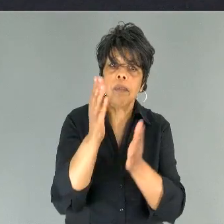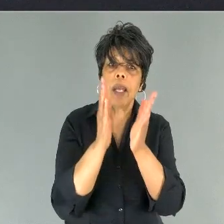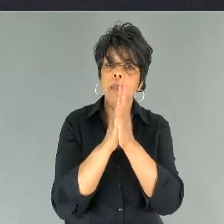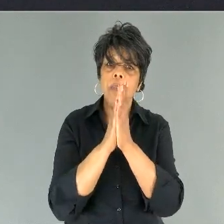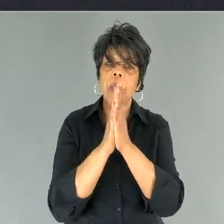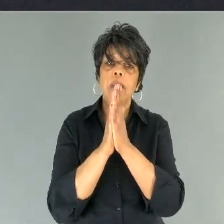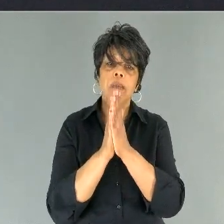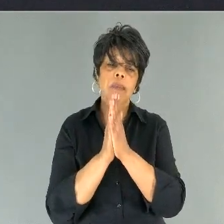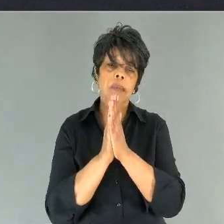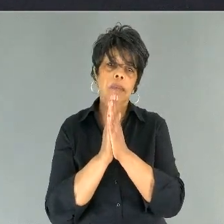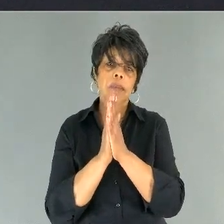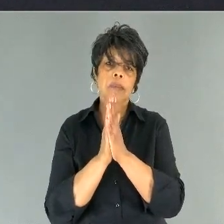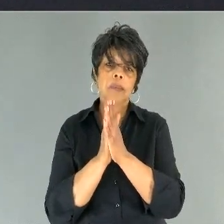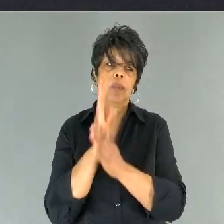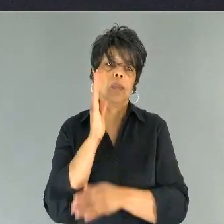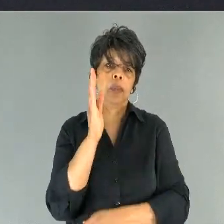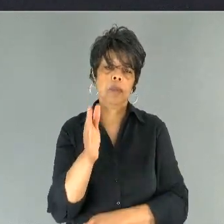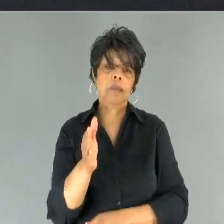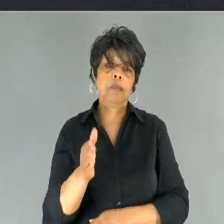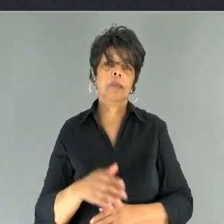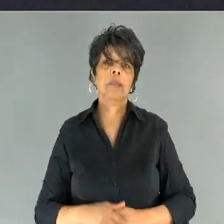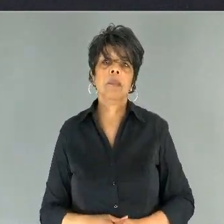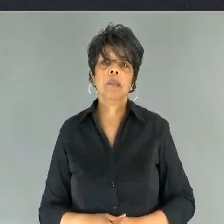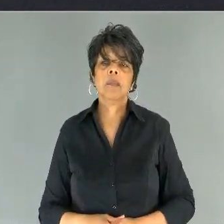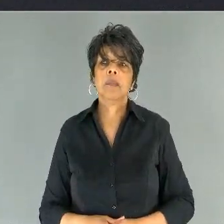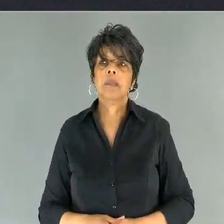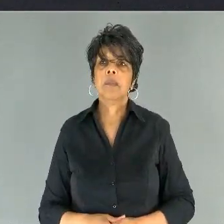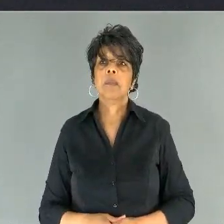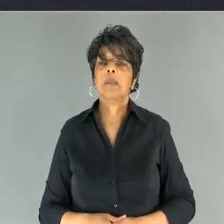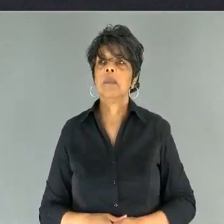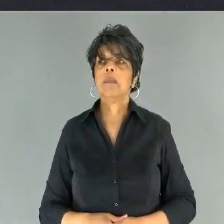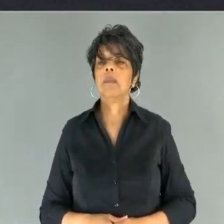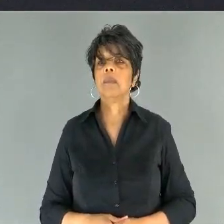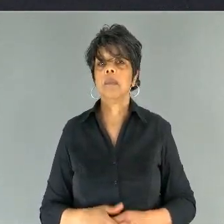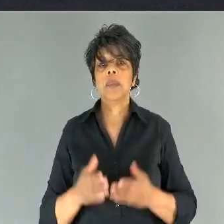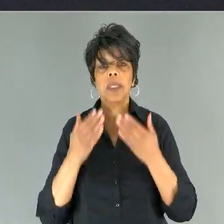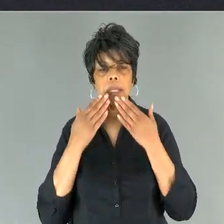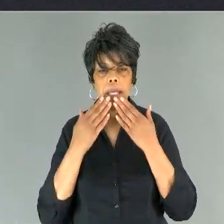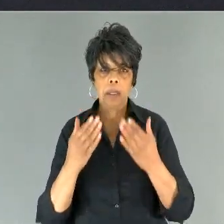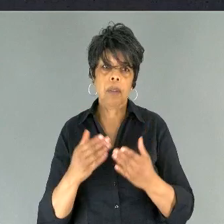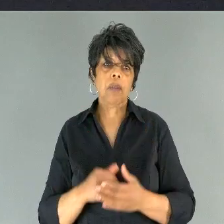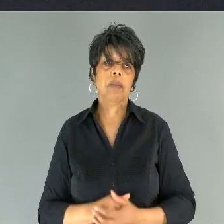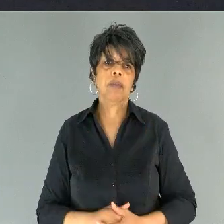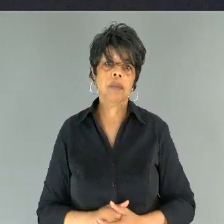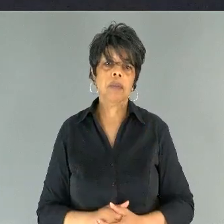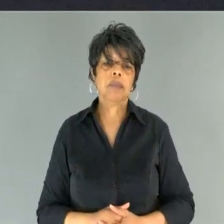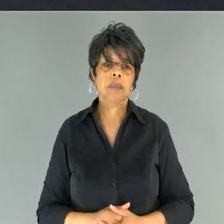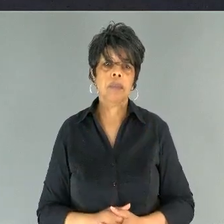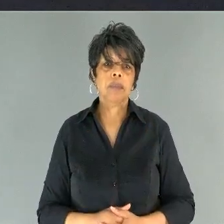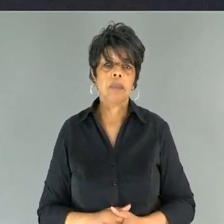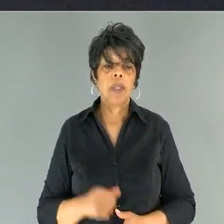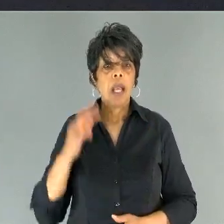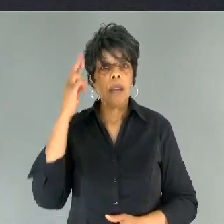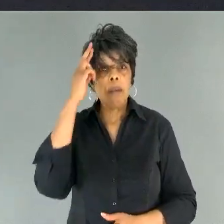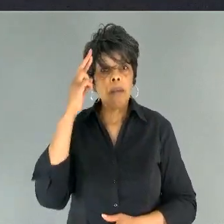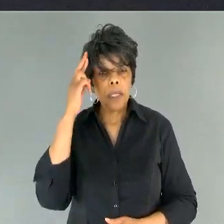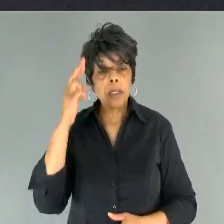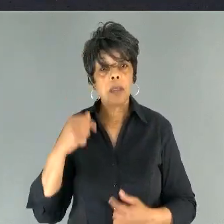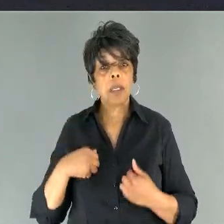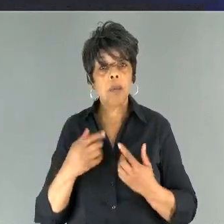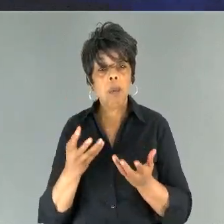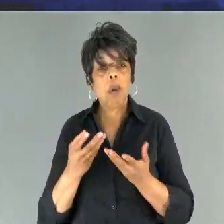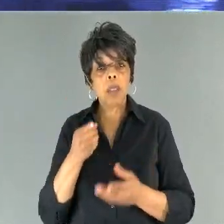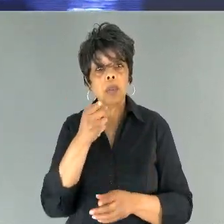to your feet right where you are. Thank you. The reason why I want you to stand to your feet is because